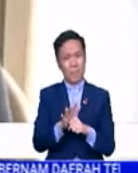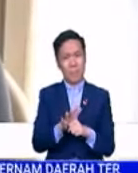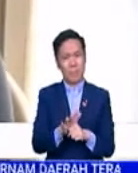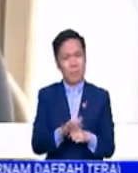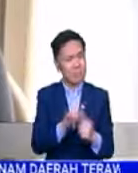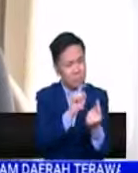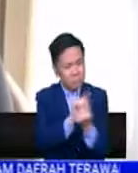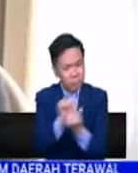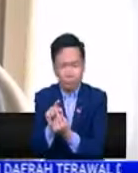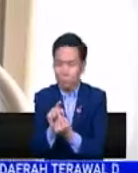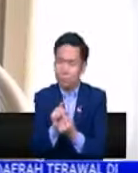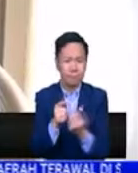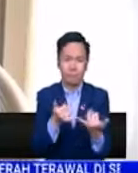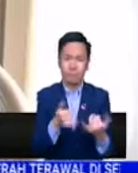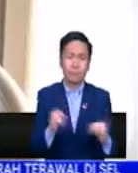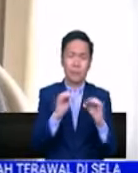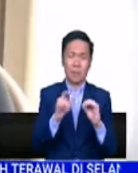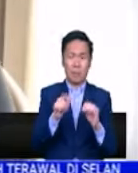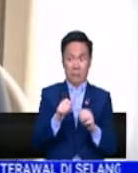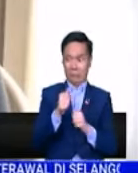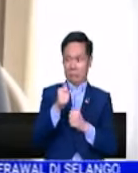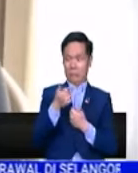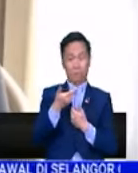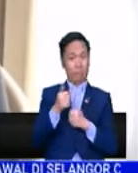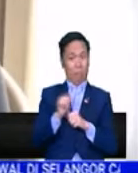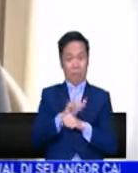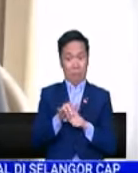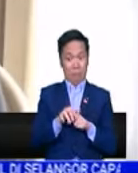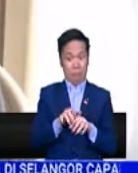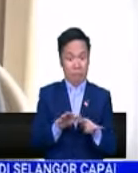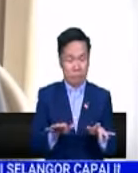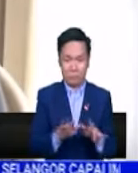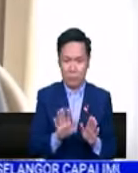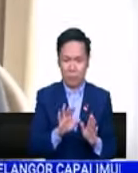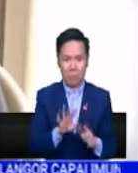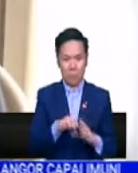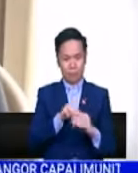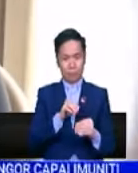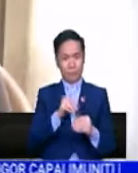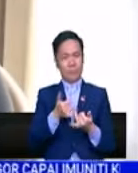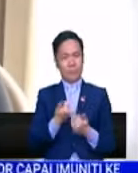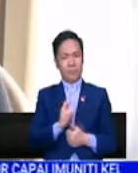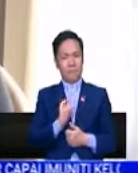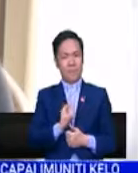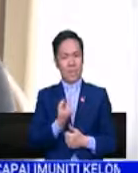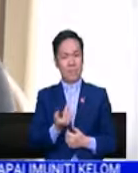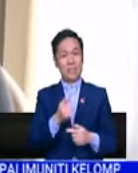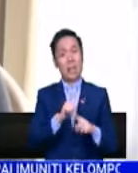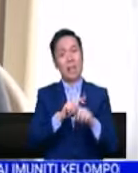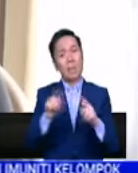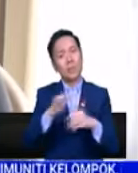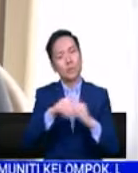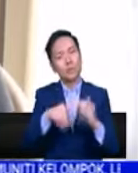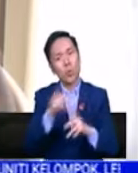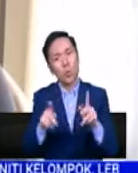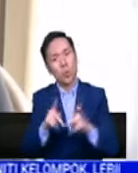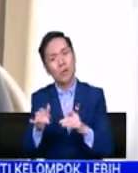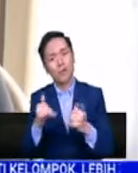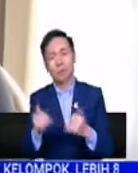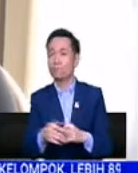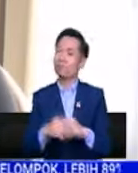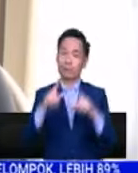do much of that because we don't want to spread the virus. So a lot of it for me and for most of us especially would be just